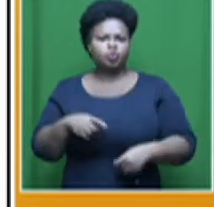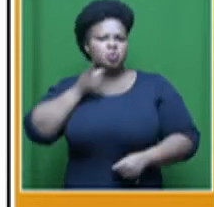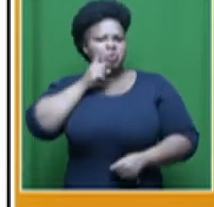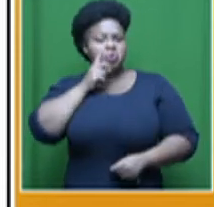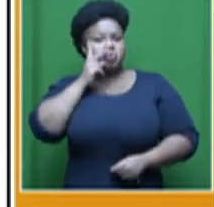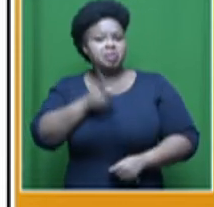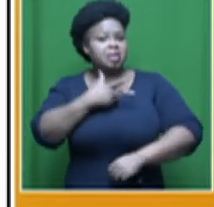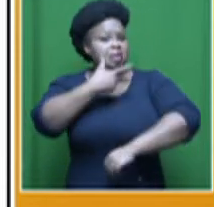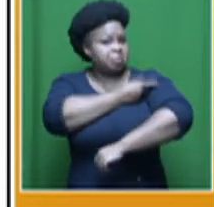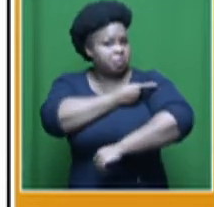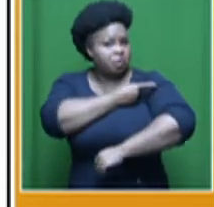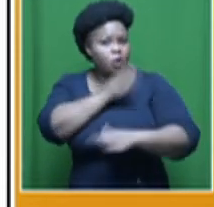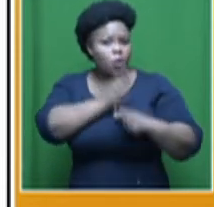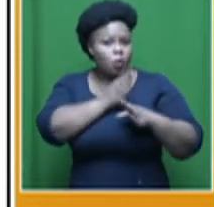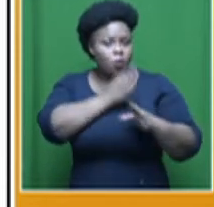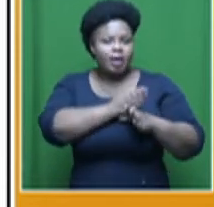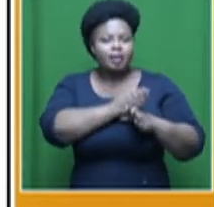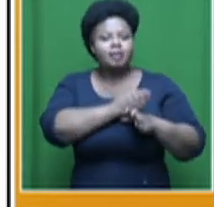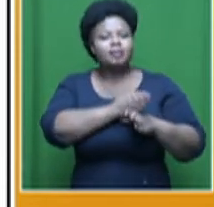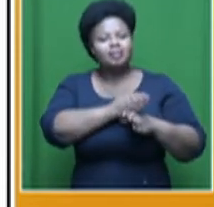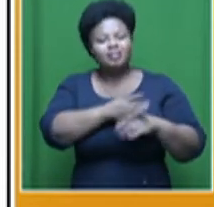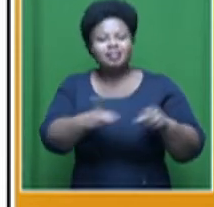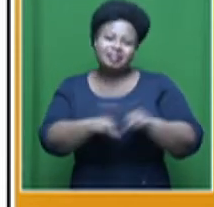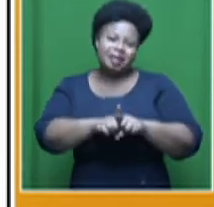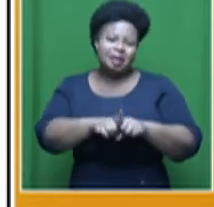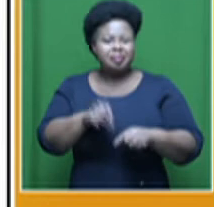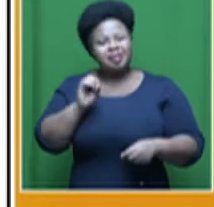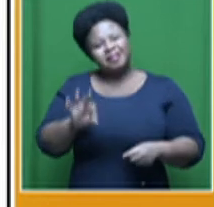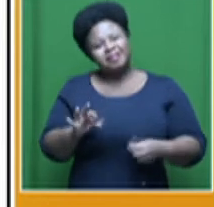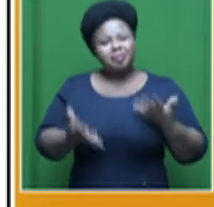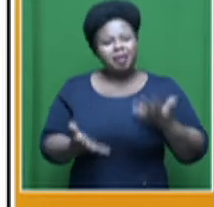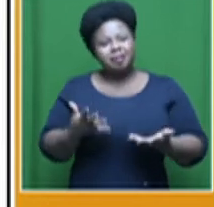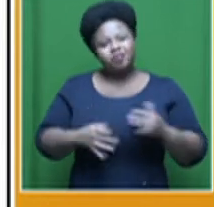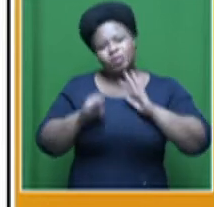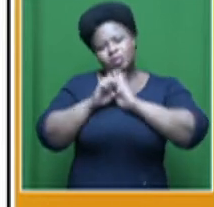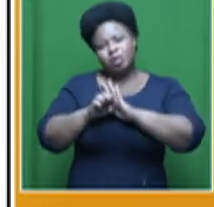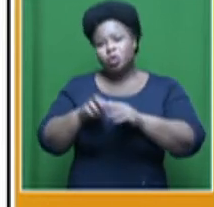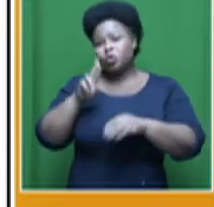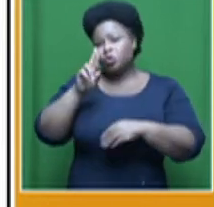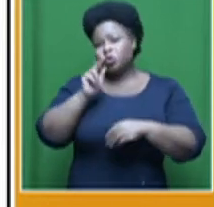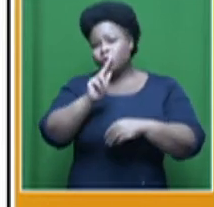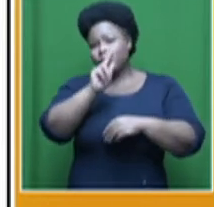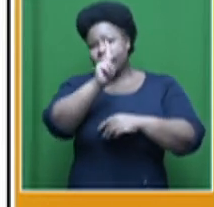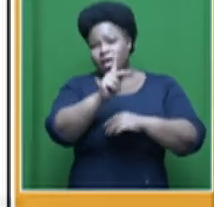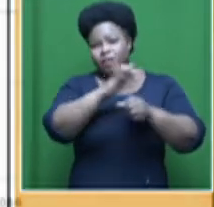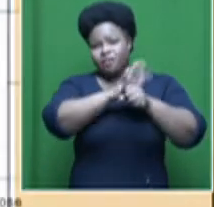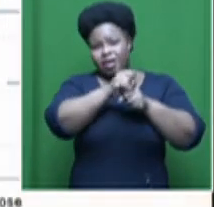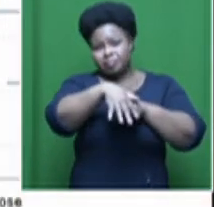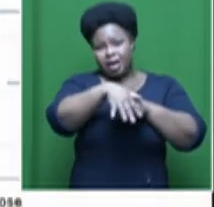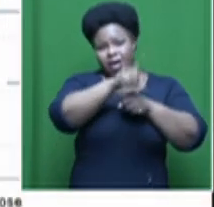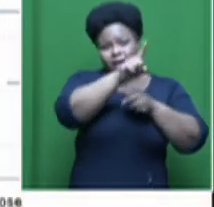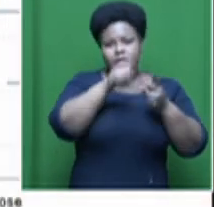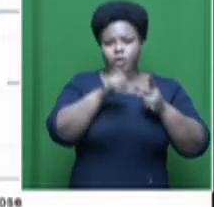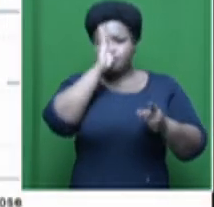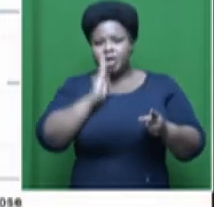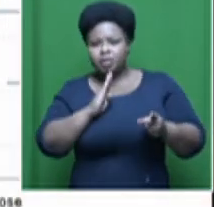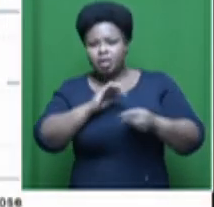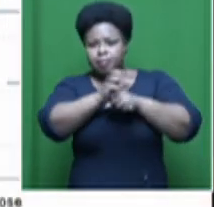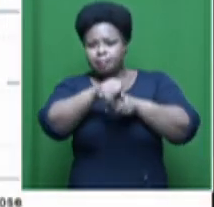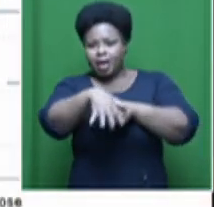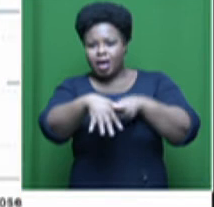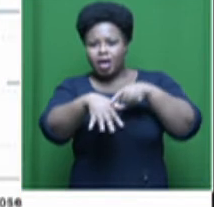is expected to work as well as one would expect it to work, as an example, in the United Kingdom, as well as in Brazil, where